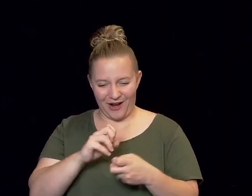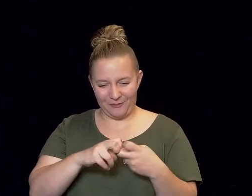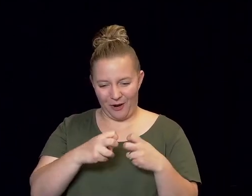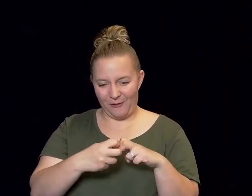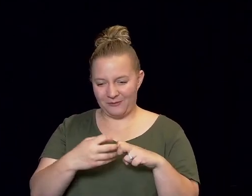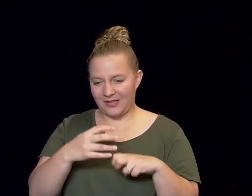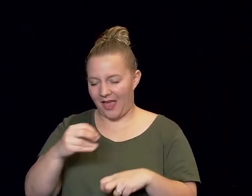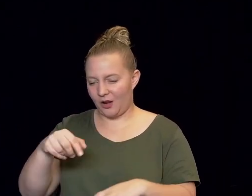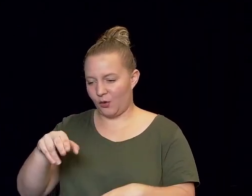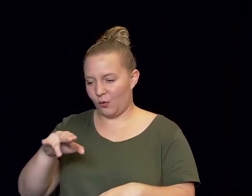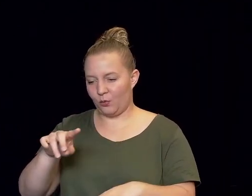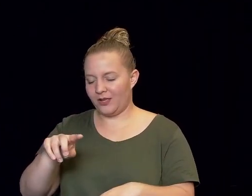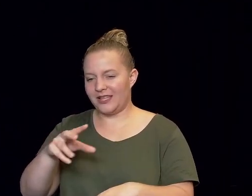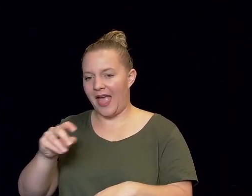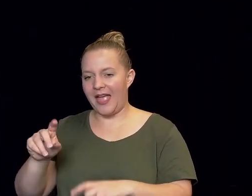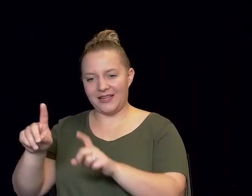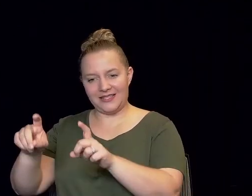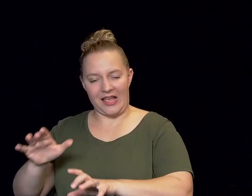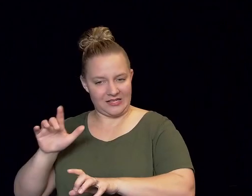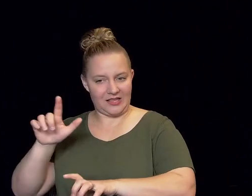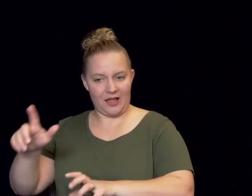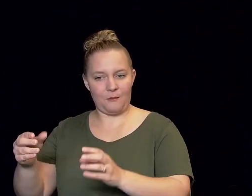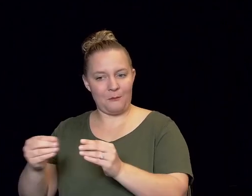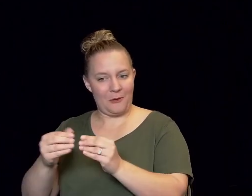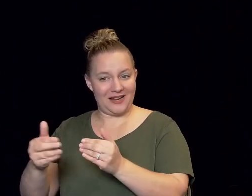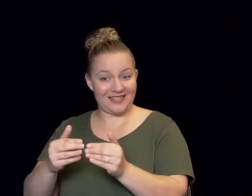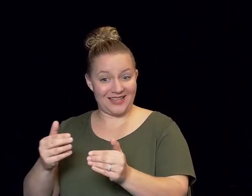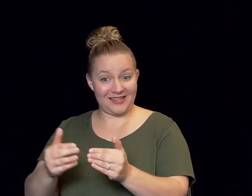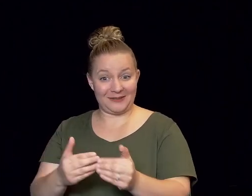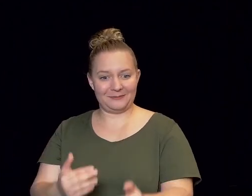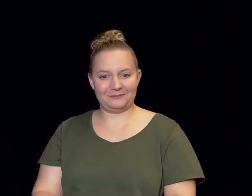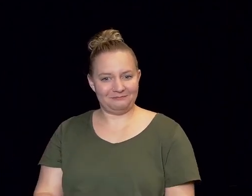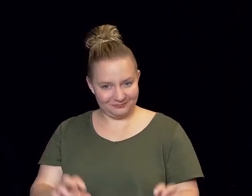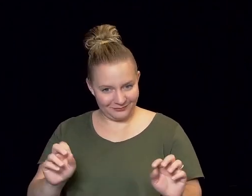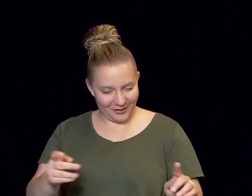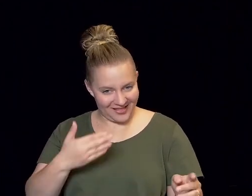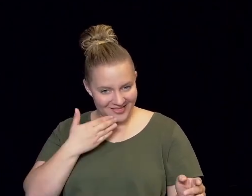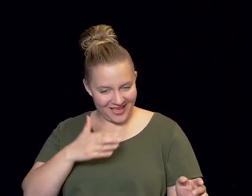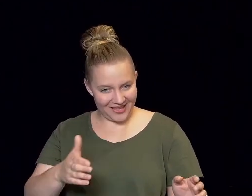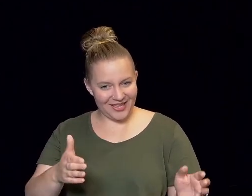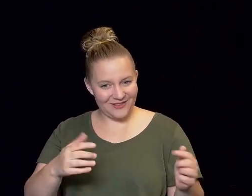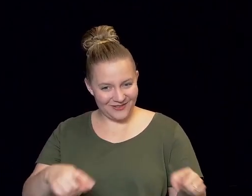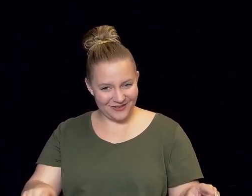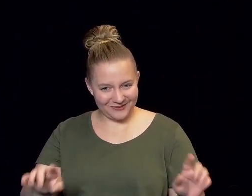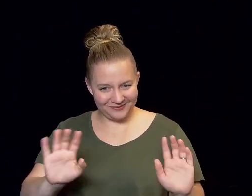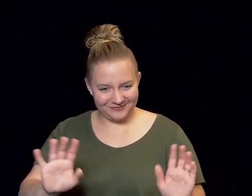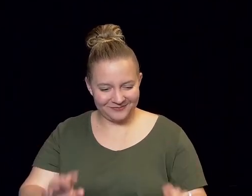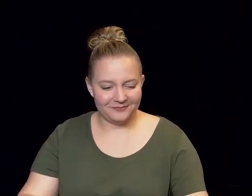quiz and our test on the road just that much easier. Okay, thanks, guys.